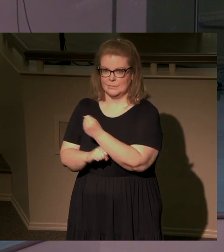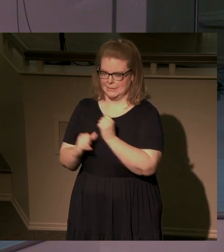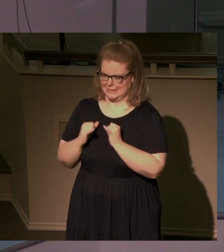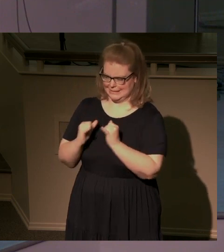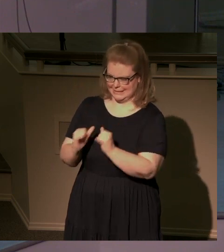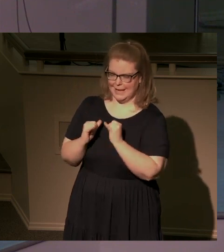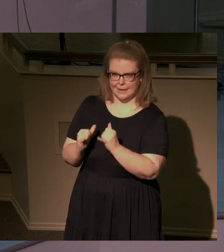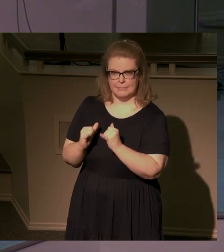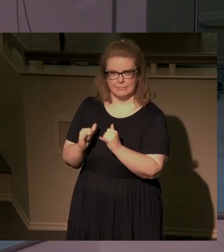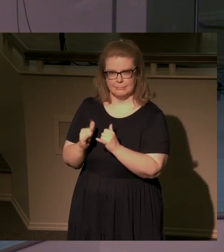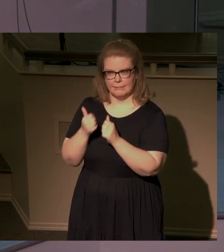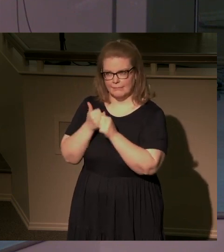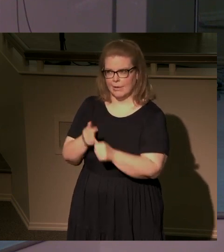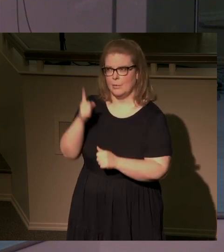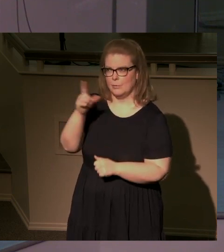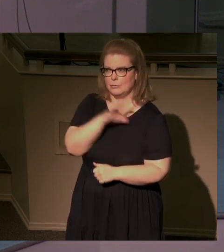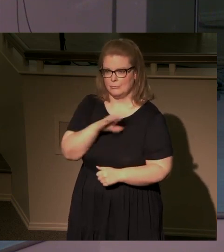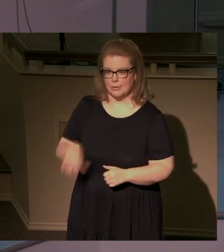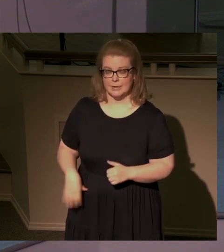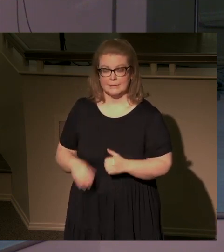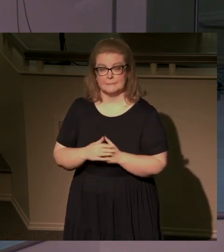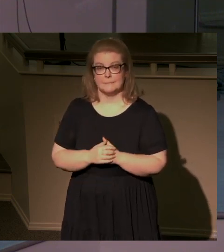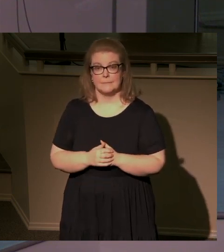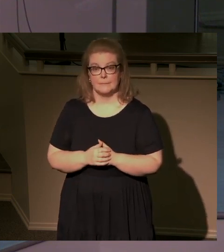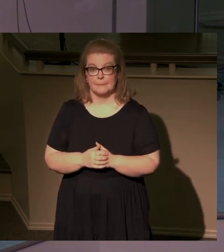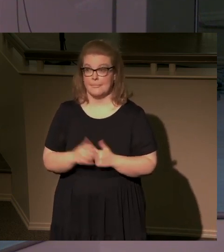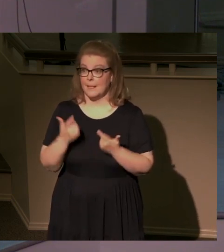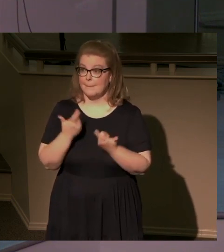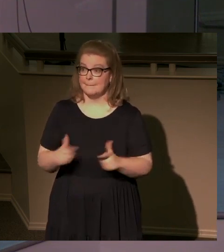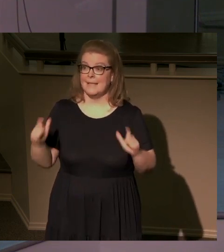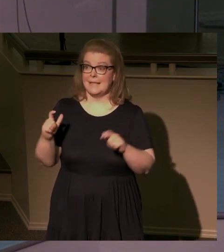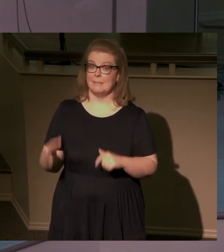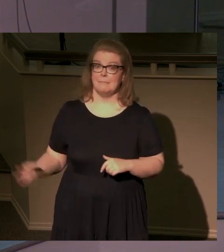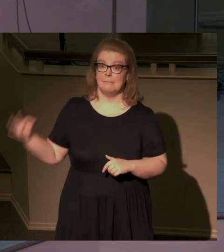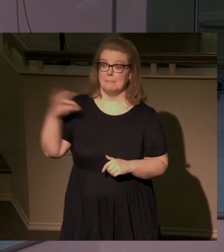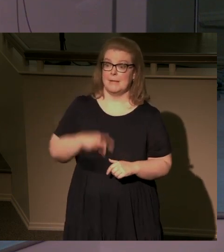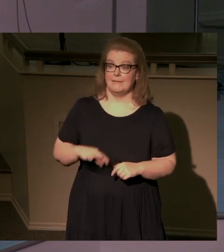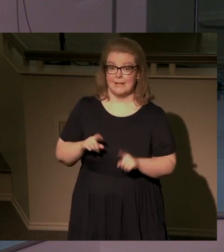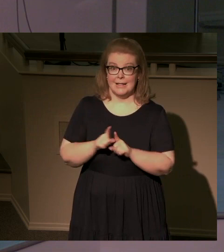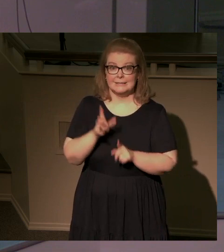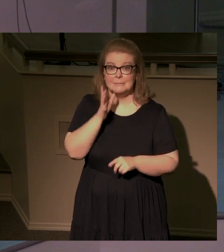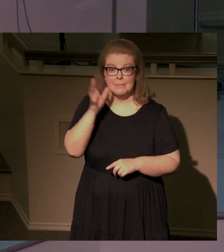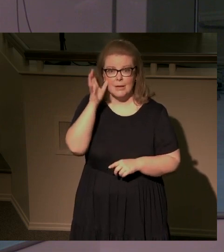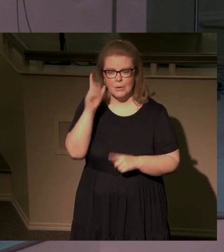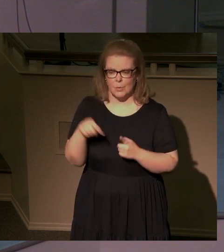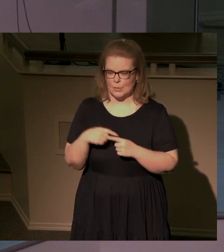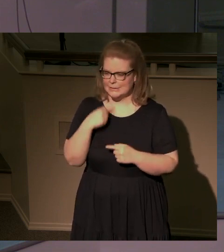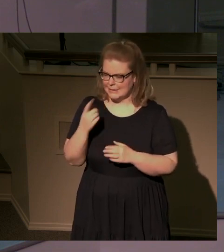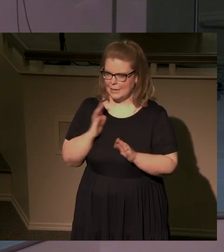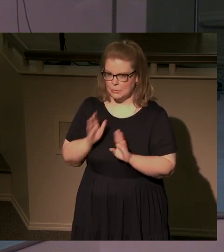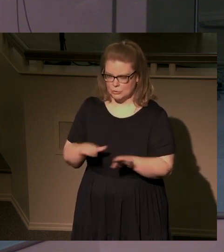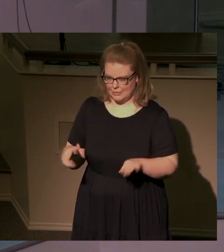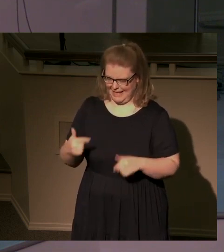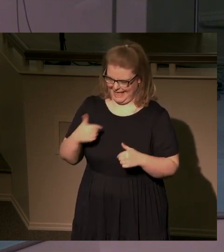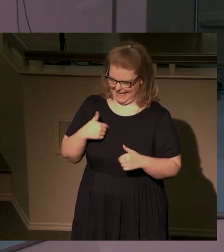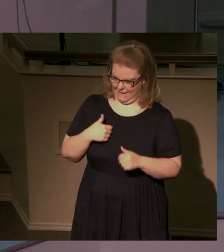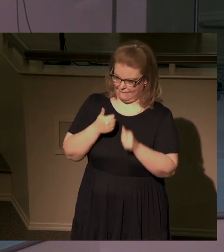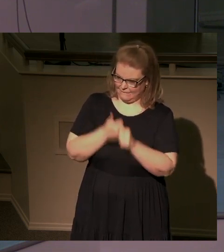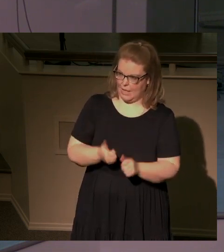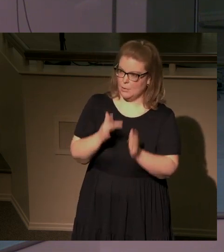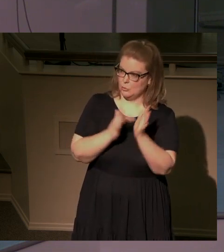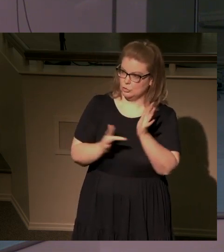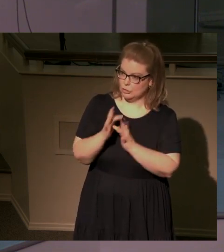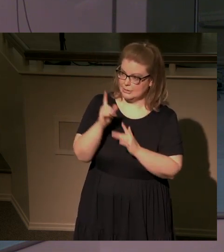were anchored to. You see, the big payoff for being a parent is when we can say to our kids, I have followed Jesus and I want